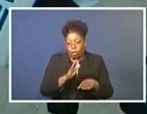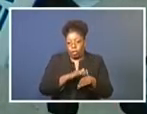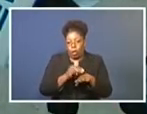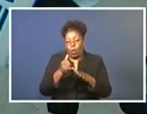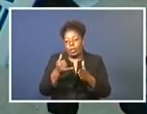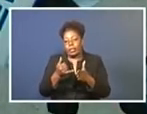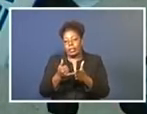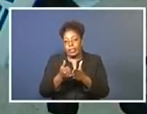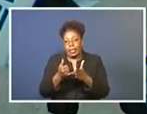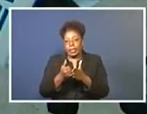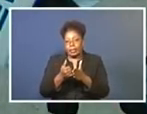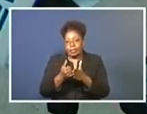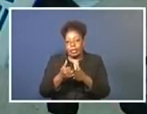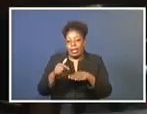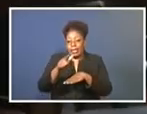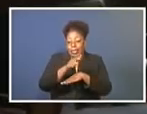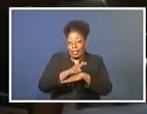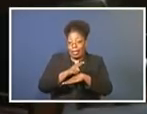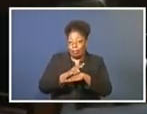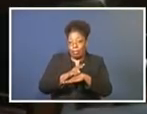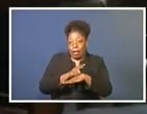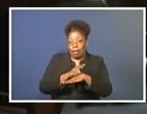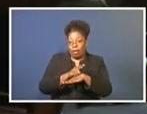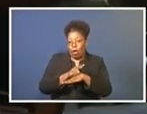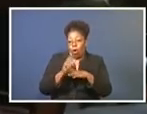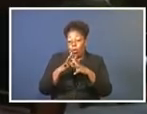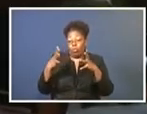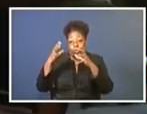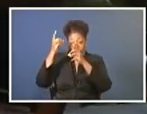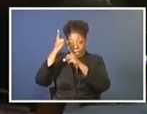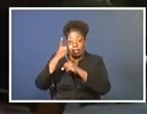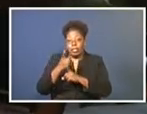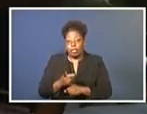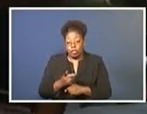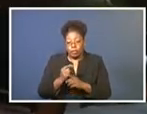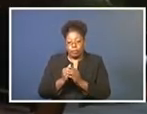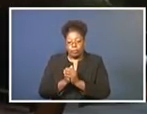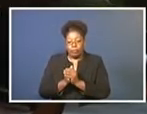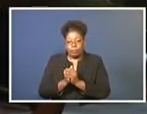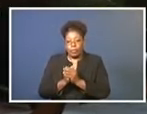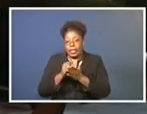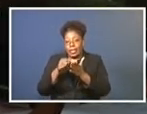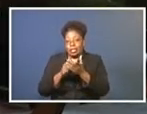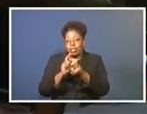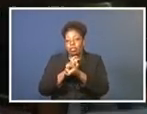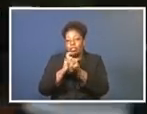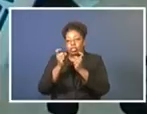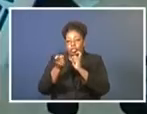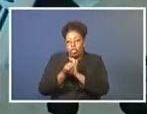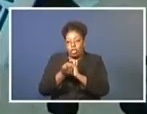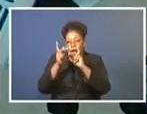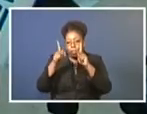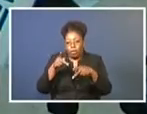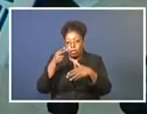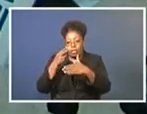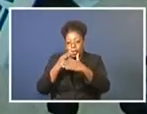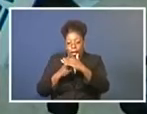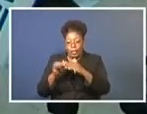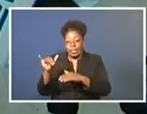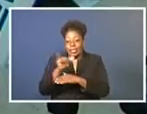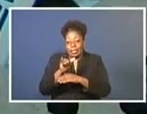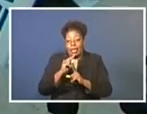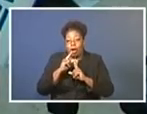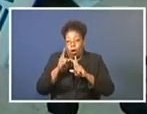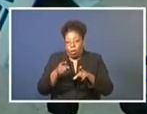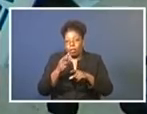it somewhat of a landmark decision. Should Stubbs find success, this could change the way persons under the same order